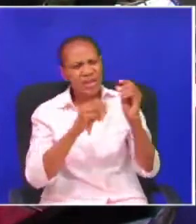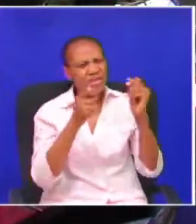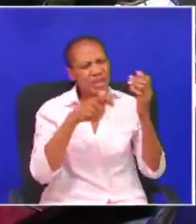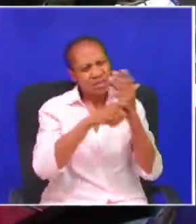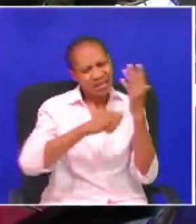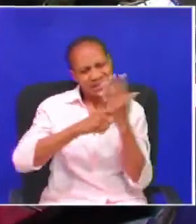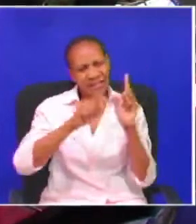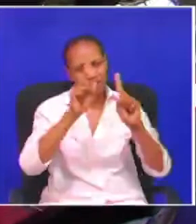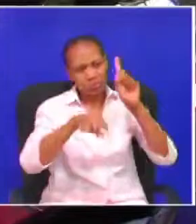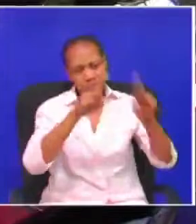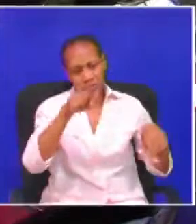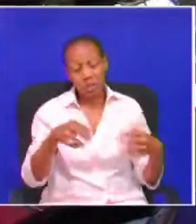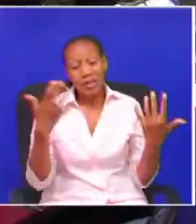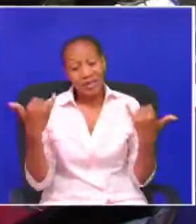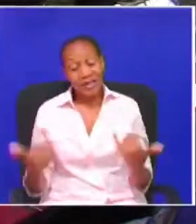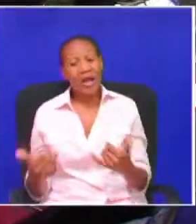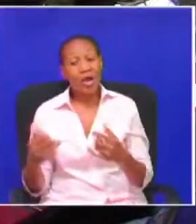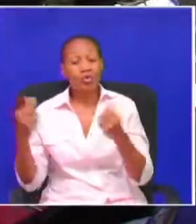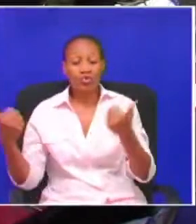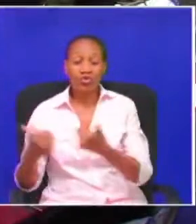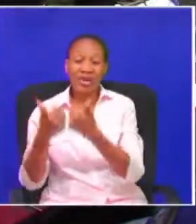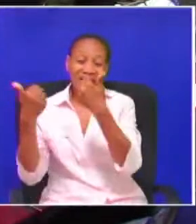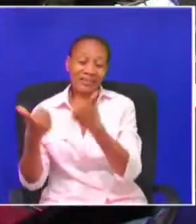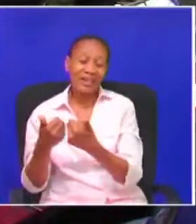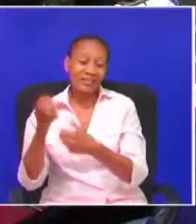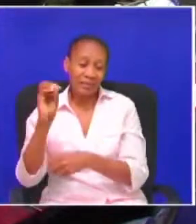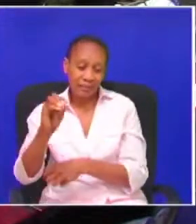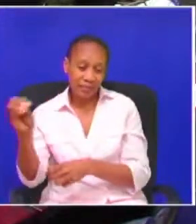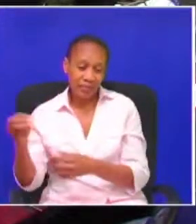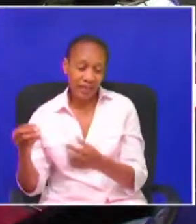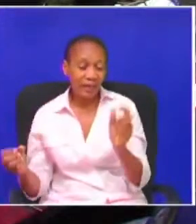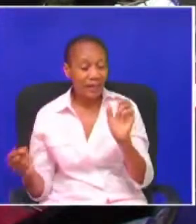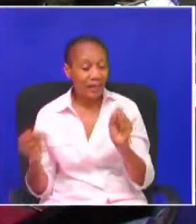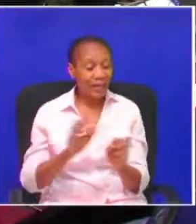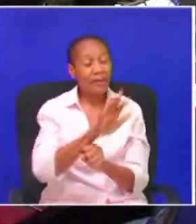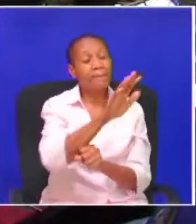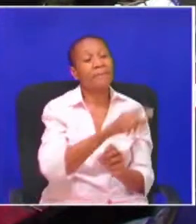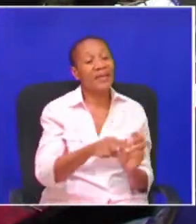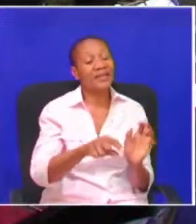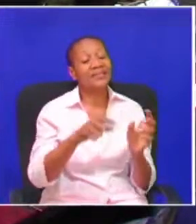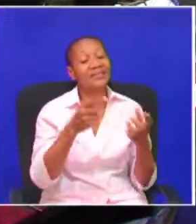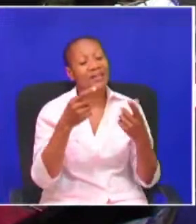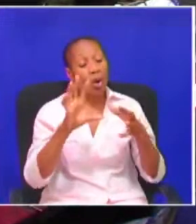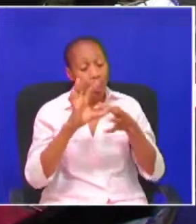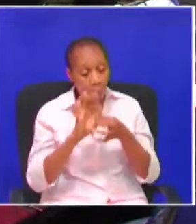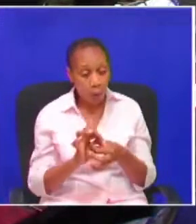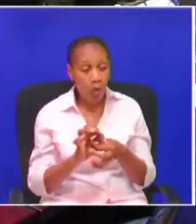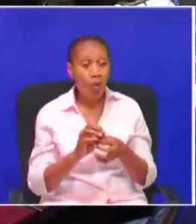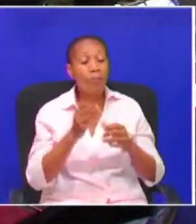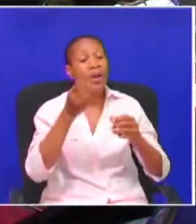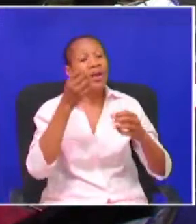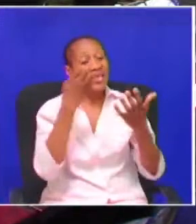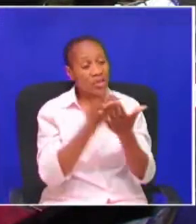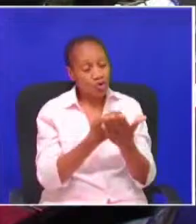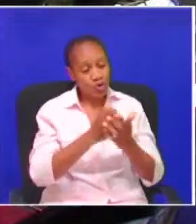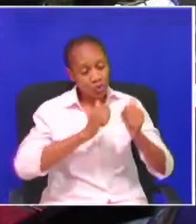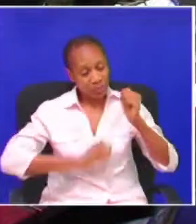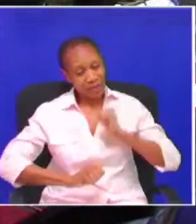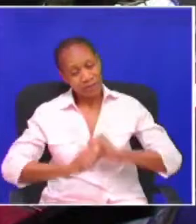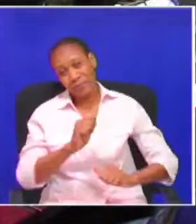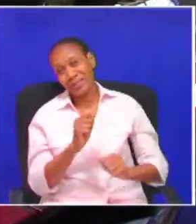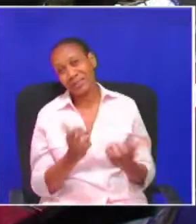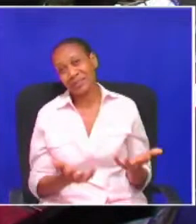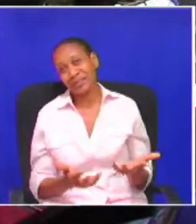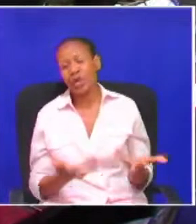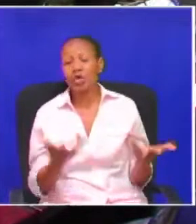investment confidence challenges that negatively impact the domestic industry performance and economic growth prospects, and